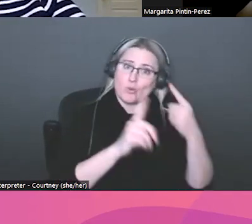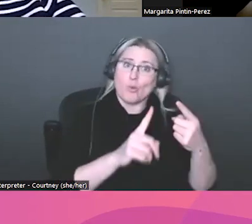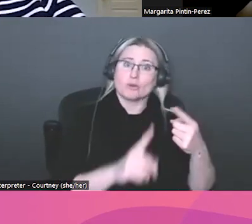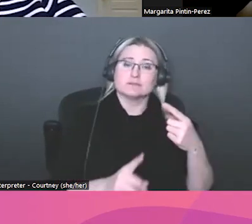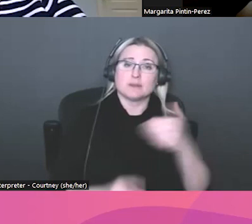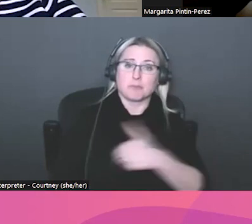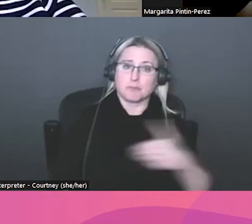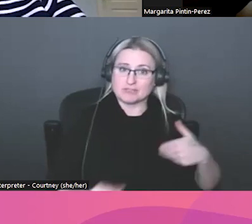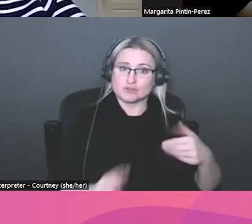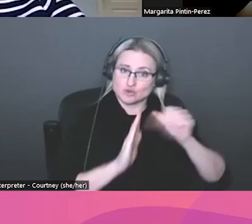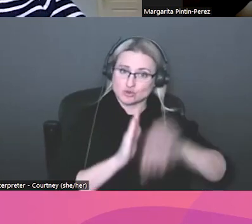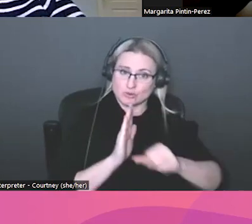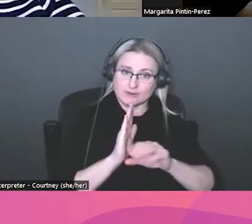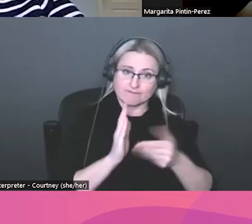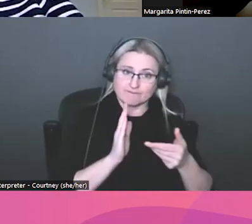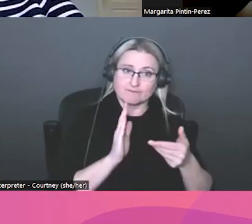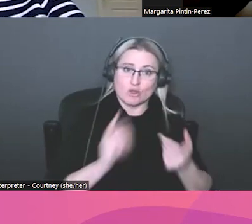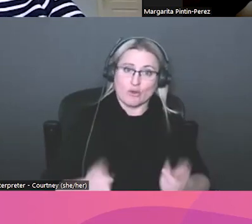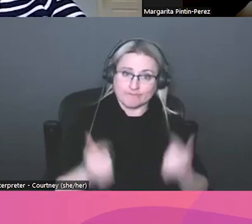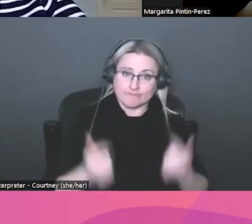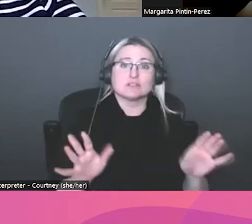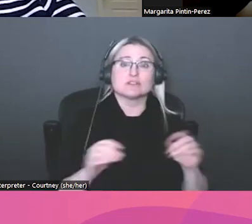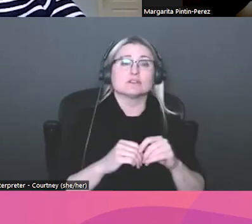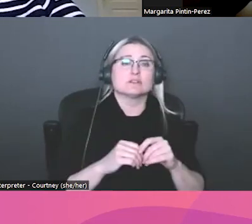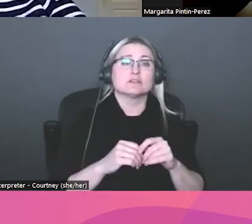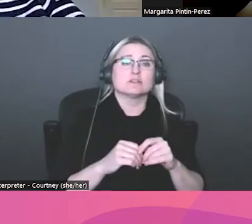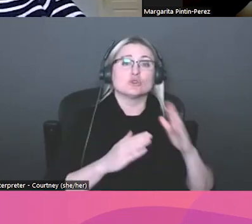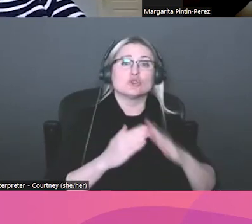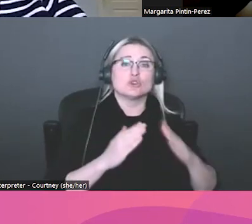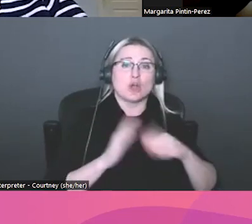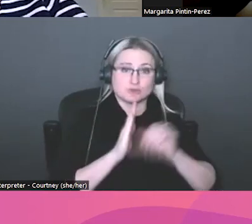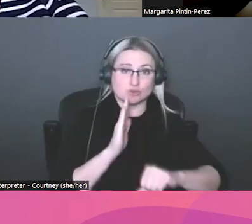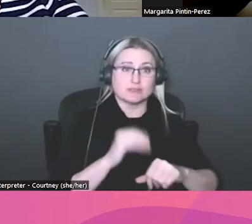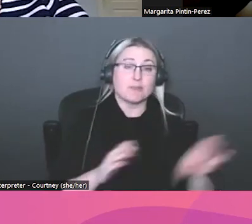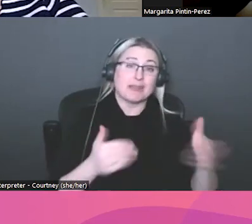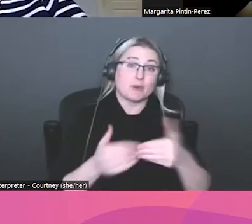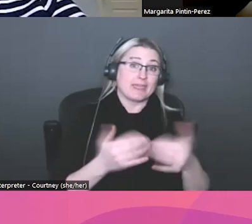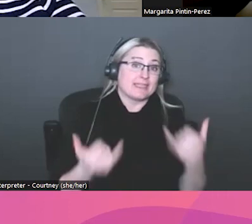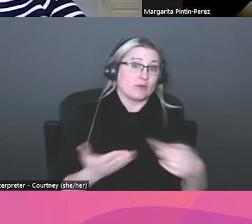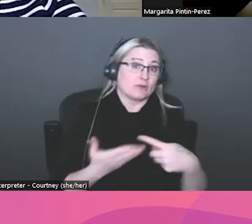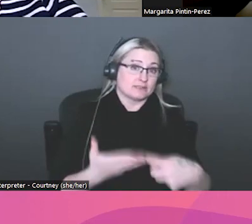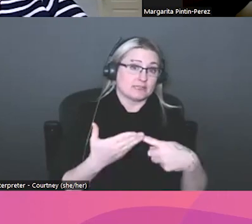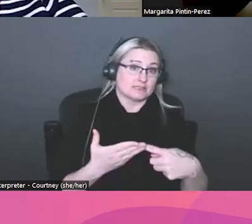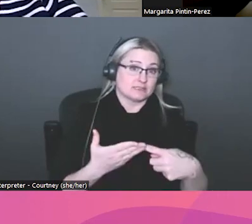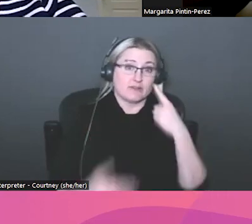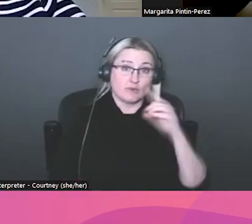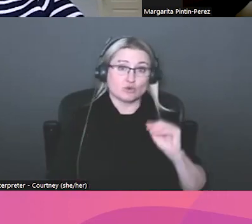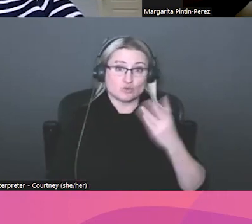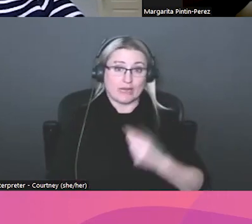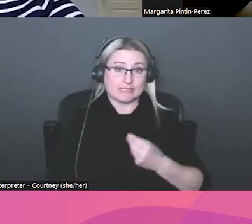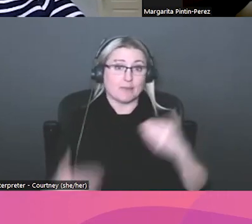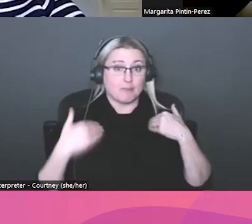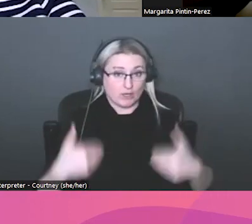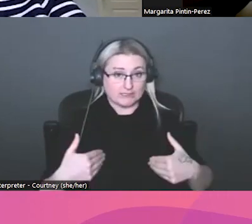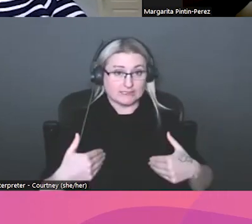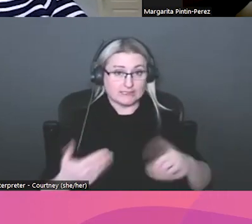example. That being said, there is a discussion in this field around trans bodies and the intersection